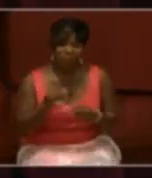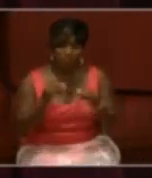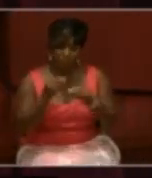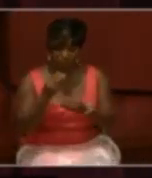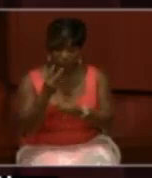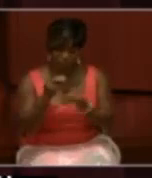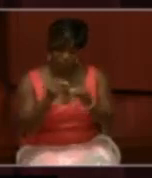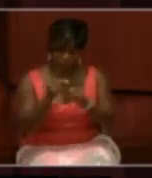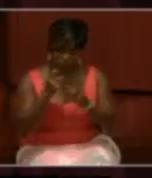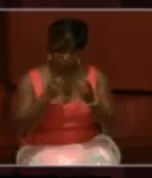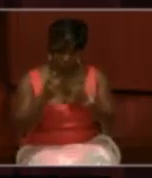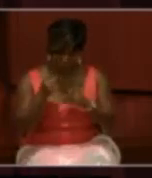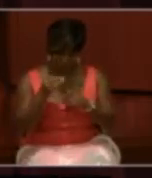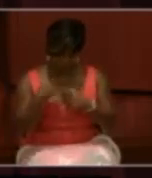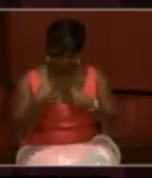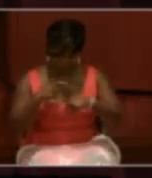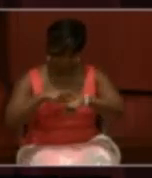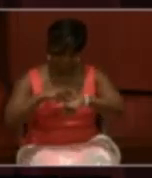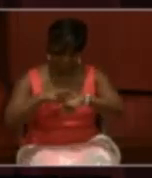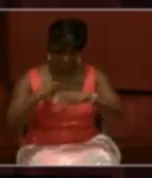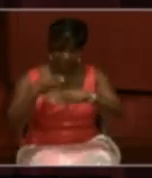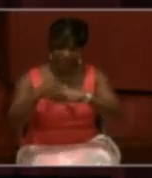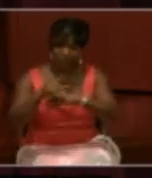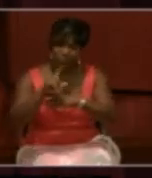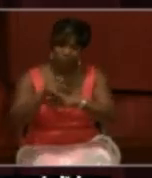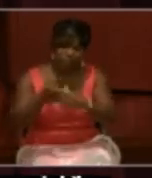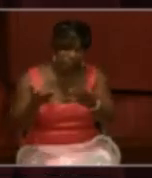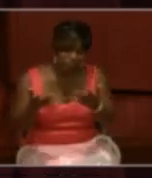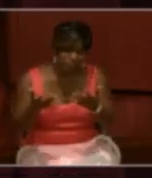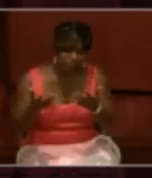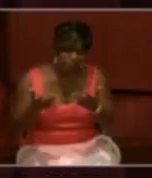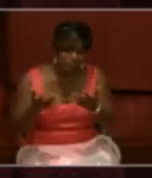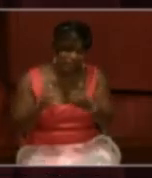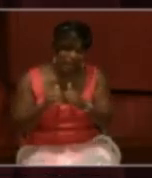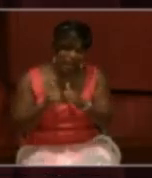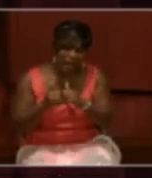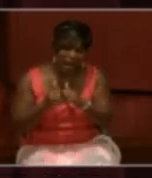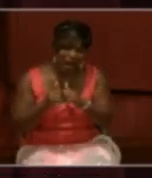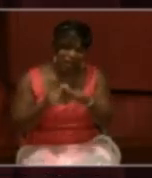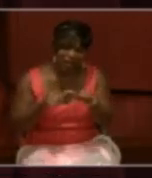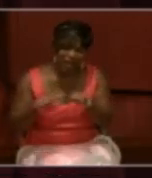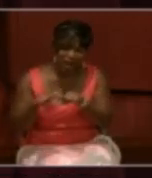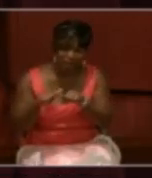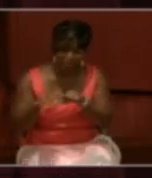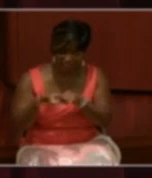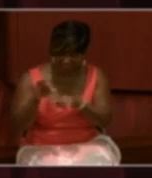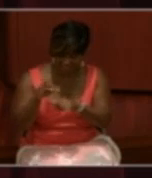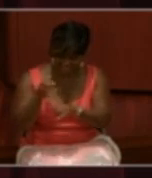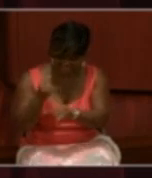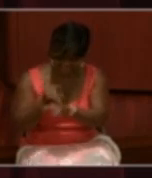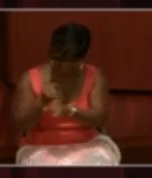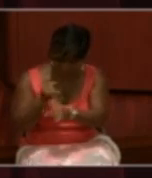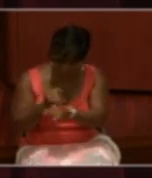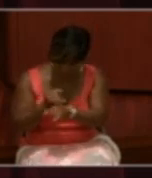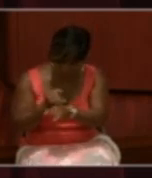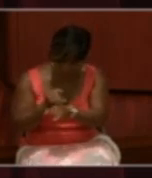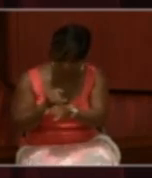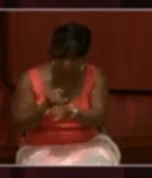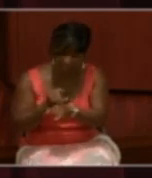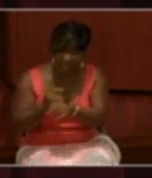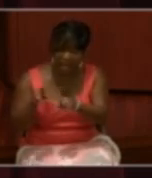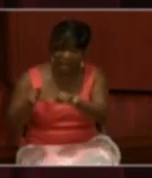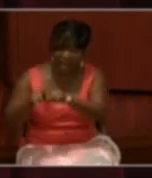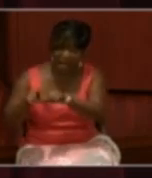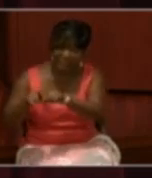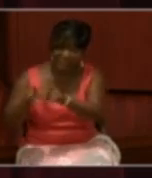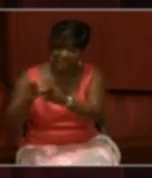do. The next question is, how common was it to find institutions as account holders,